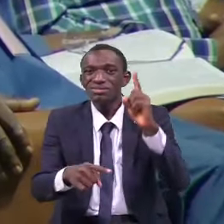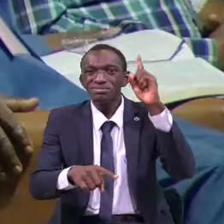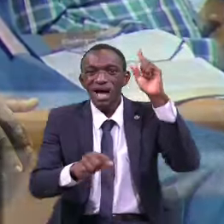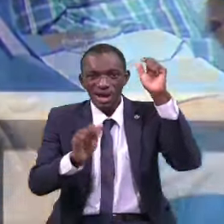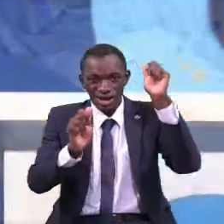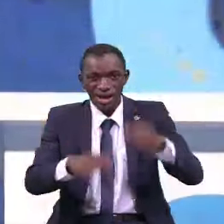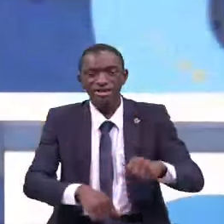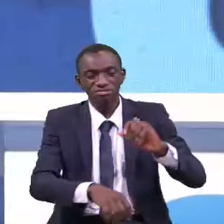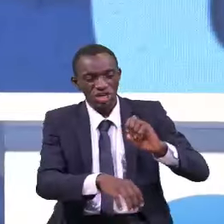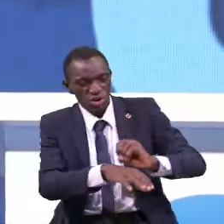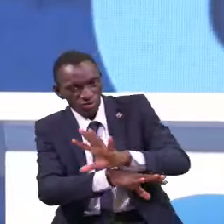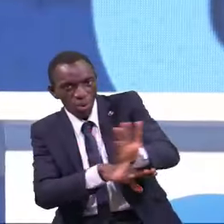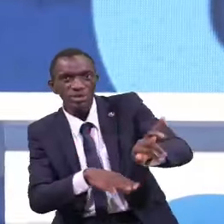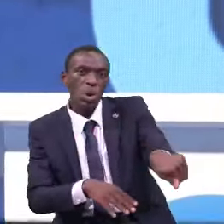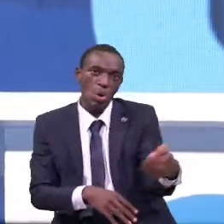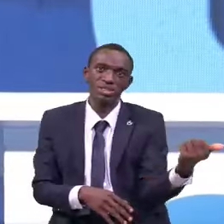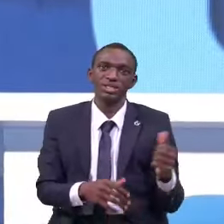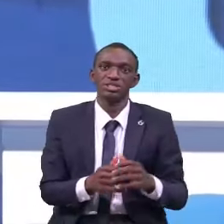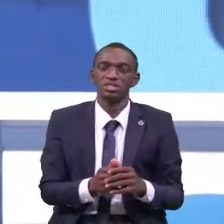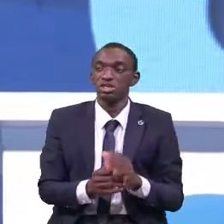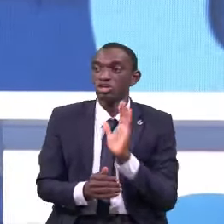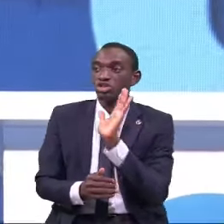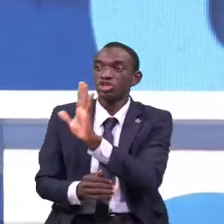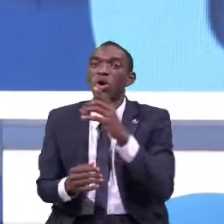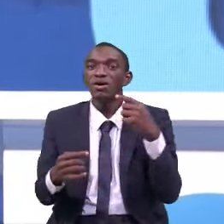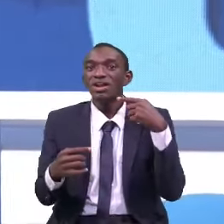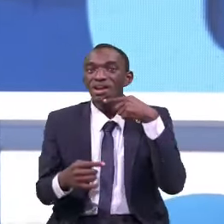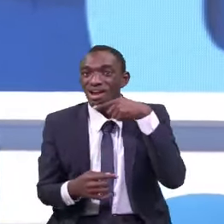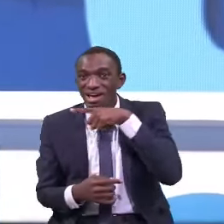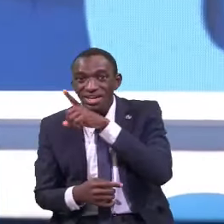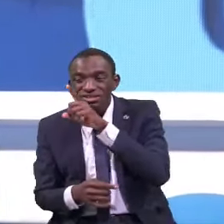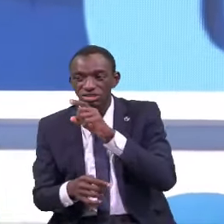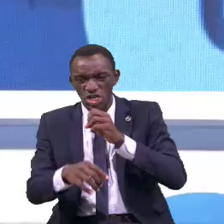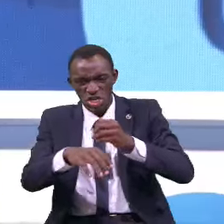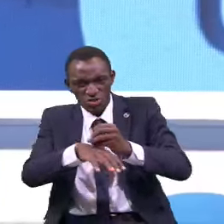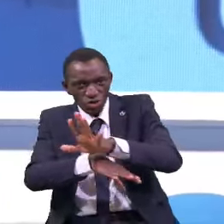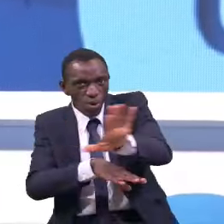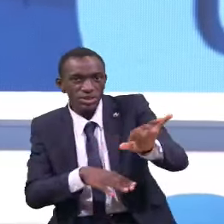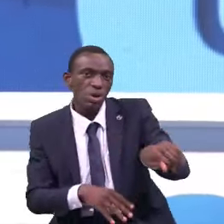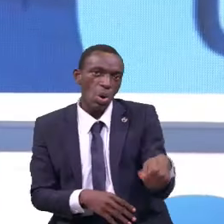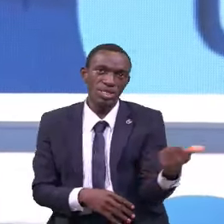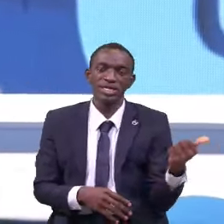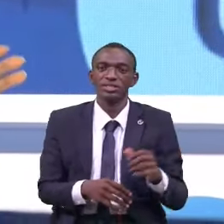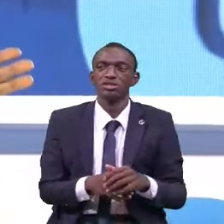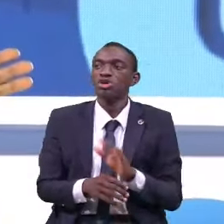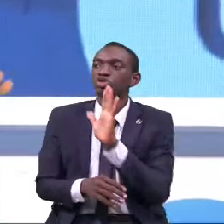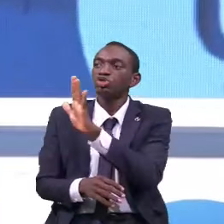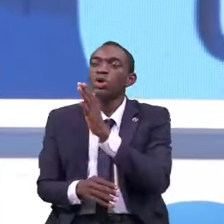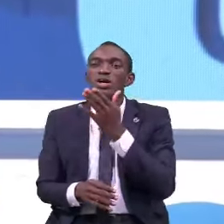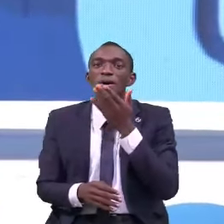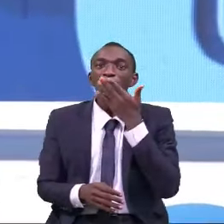contagious. Your lying is contagious. Your evil